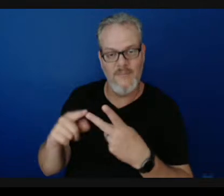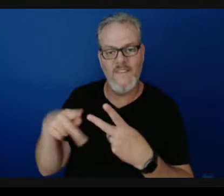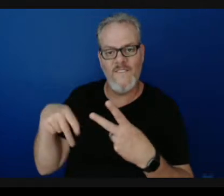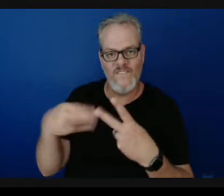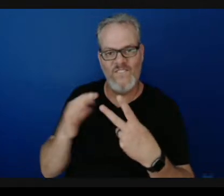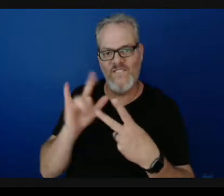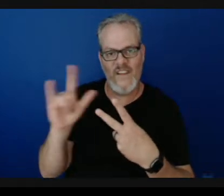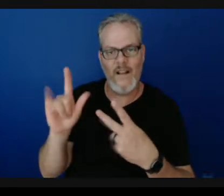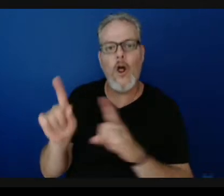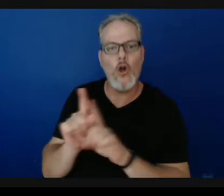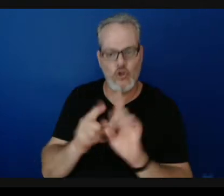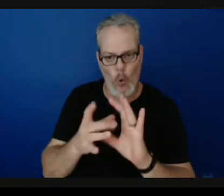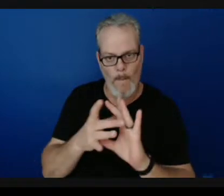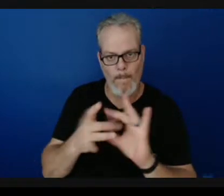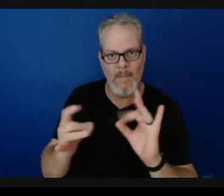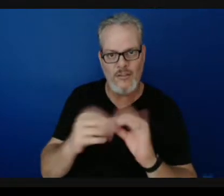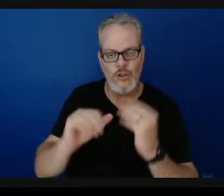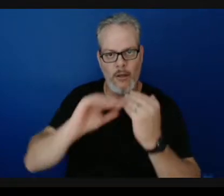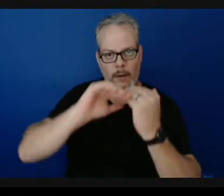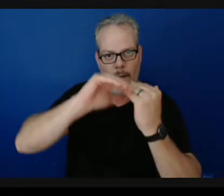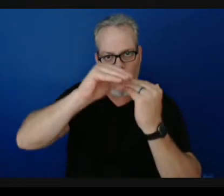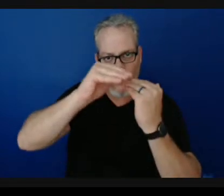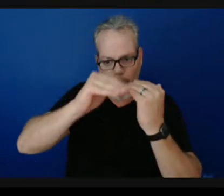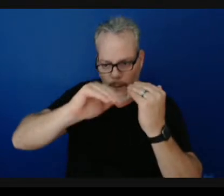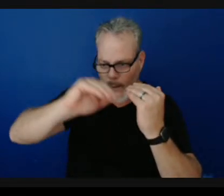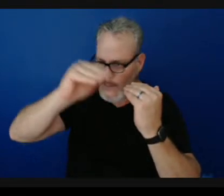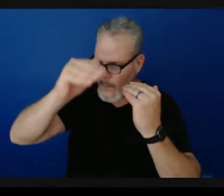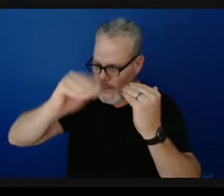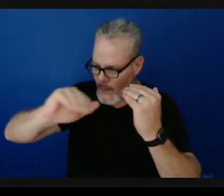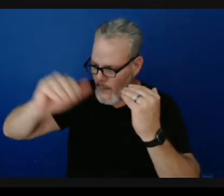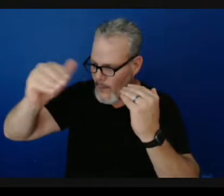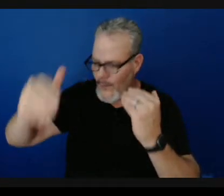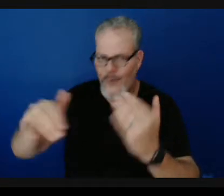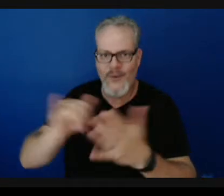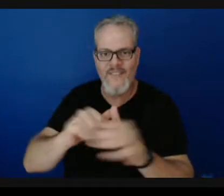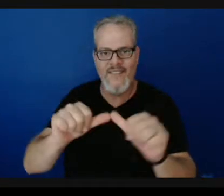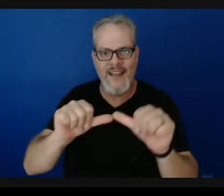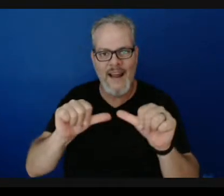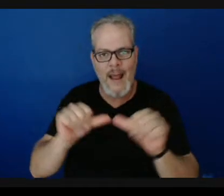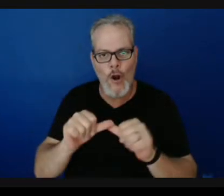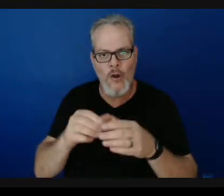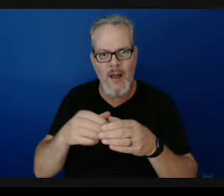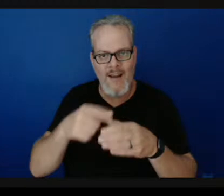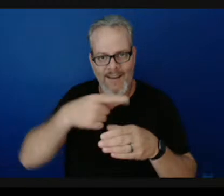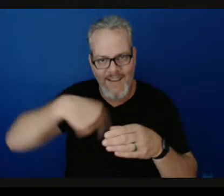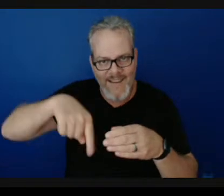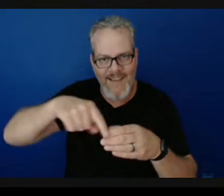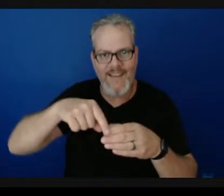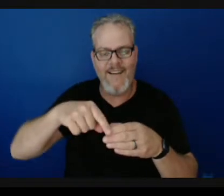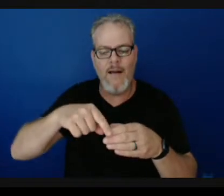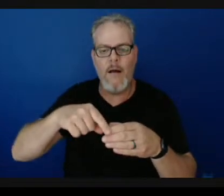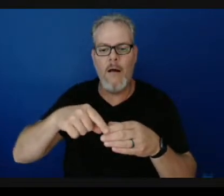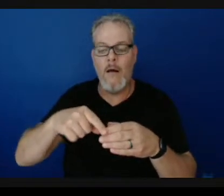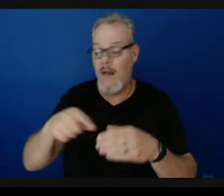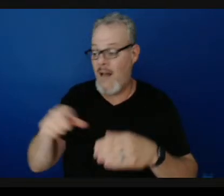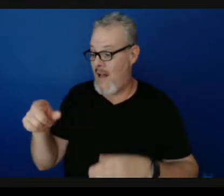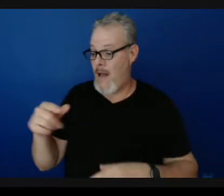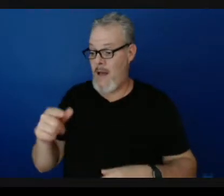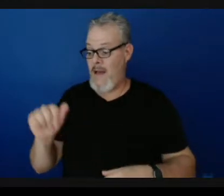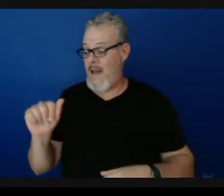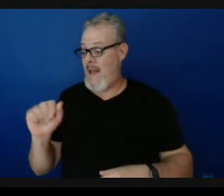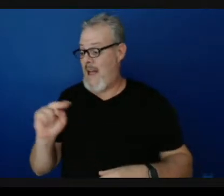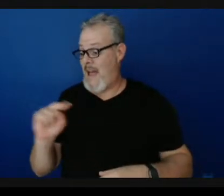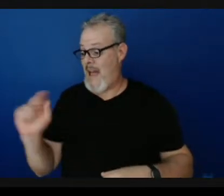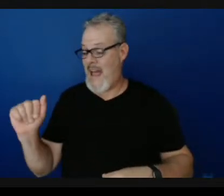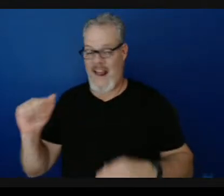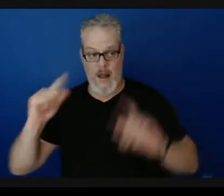mentioned the topography of the caldera. And this was a shot that Anna took while she was up there. And you can